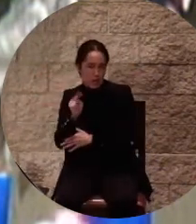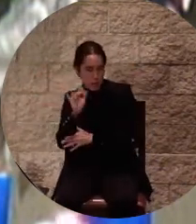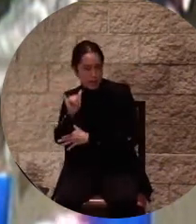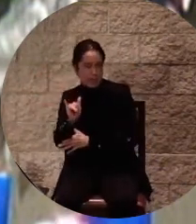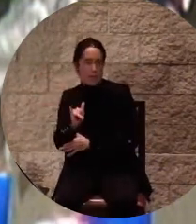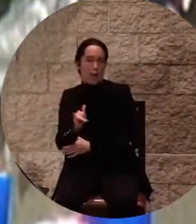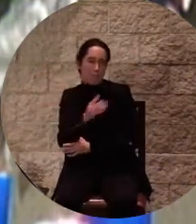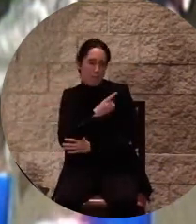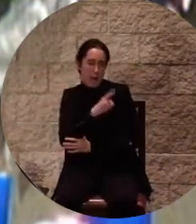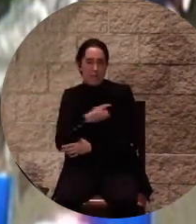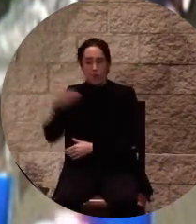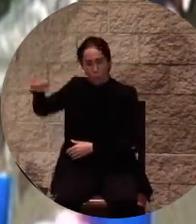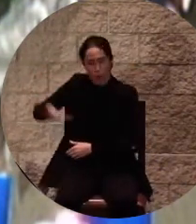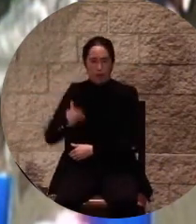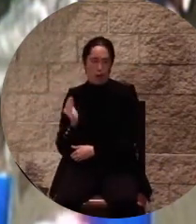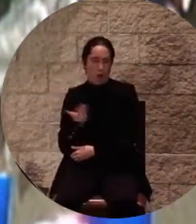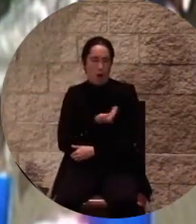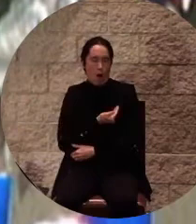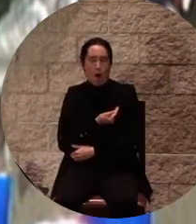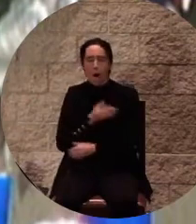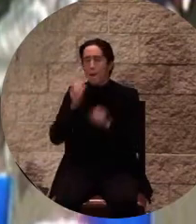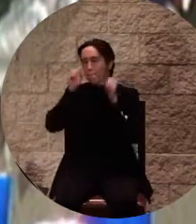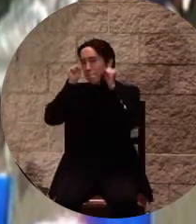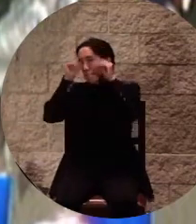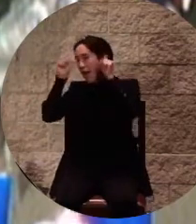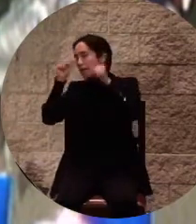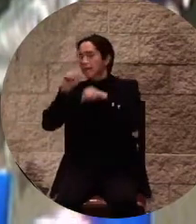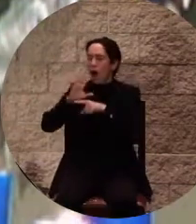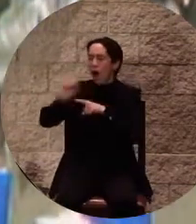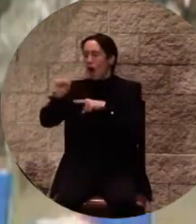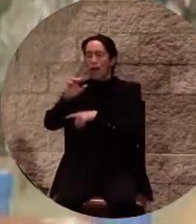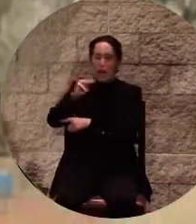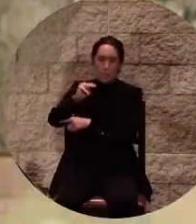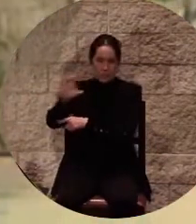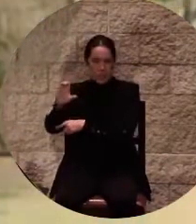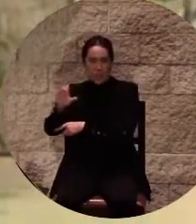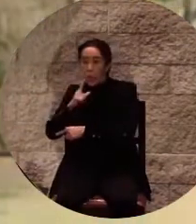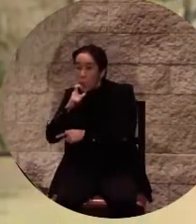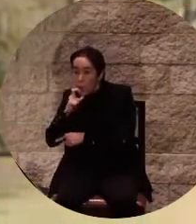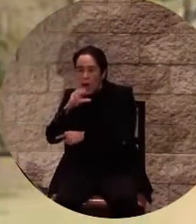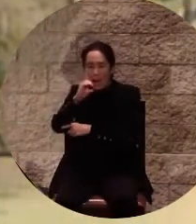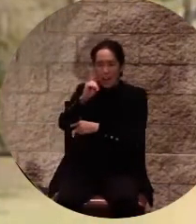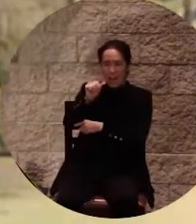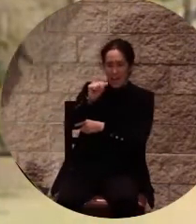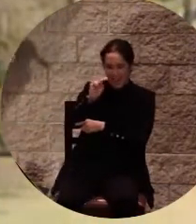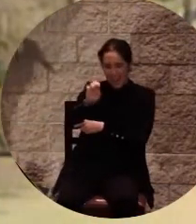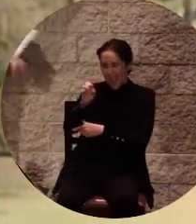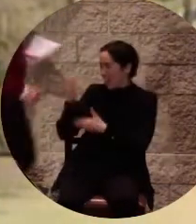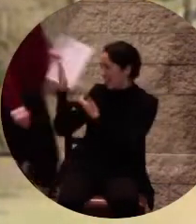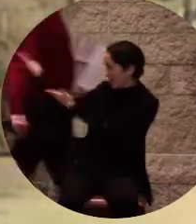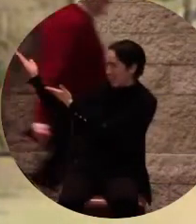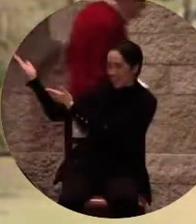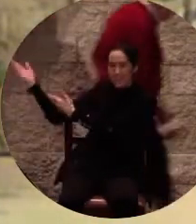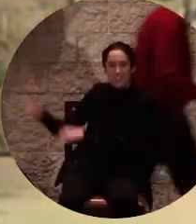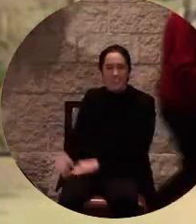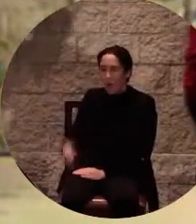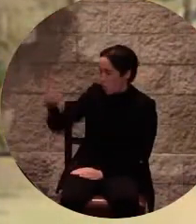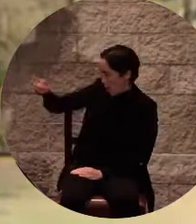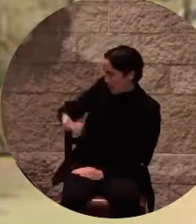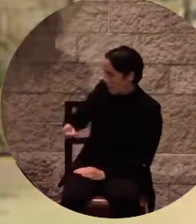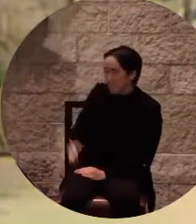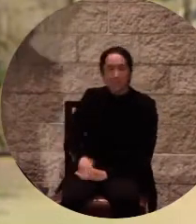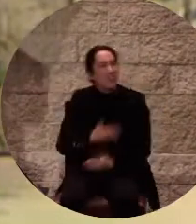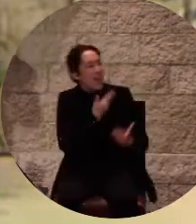welcome Dane Stauffer, our amazing MC. Welcome, Dane. Thank you, Reverend Pat.